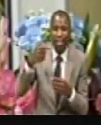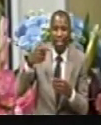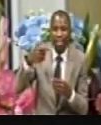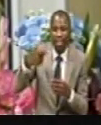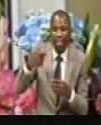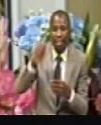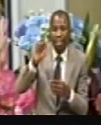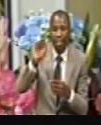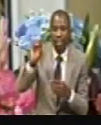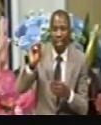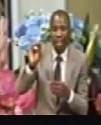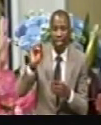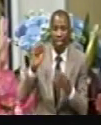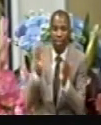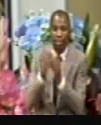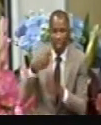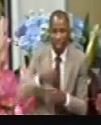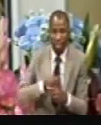sister. So